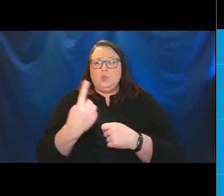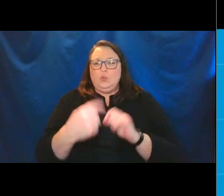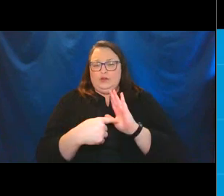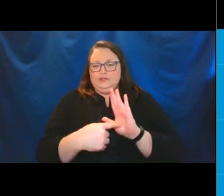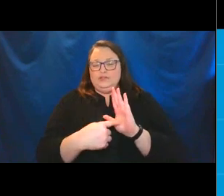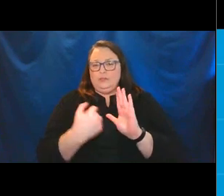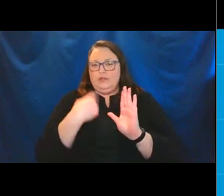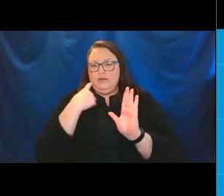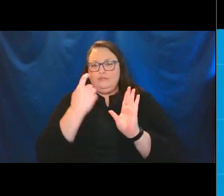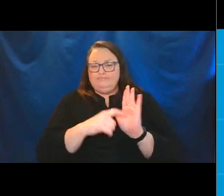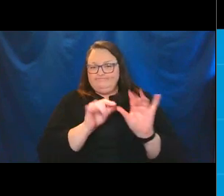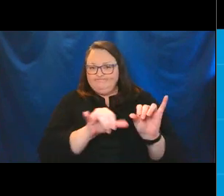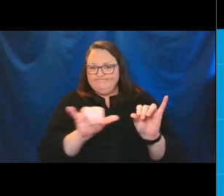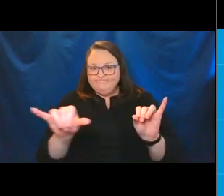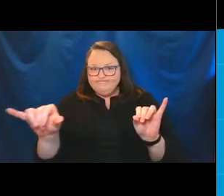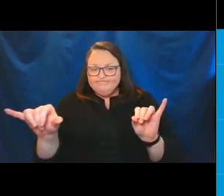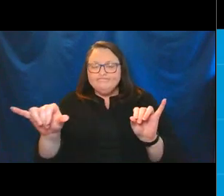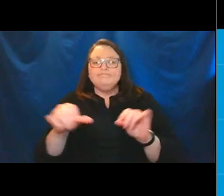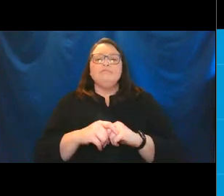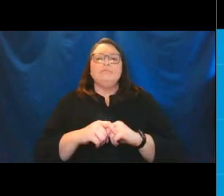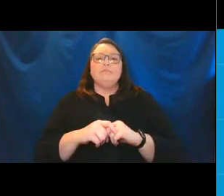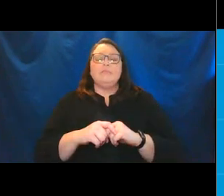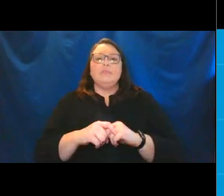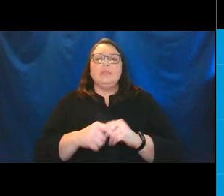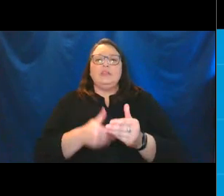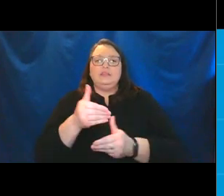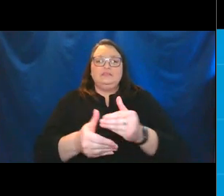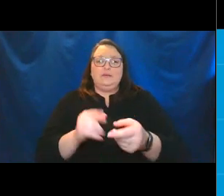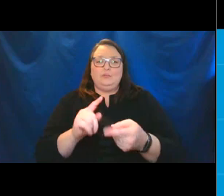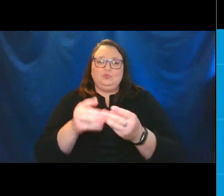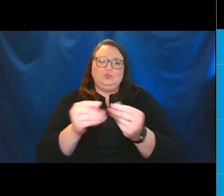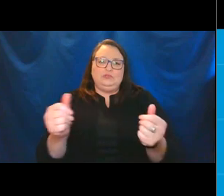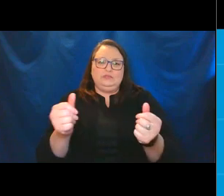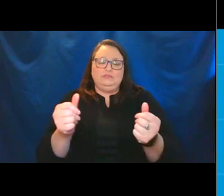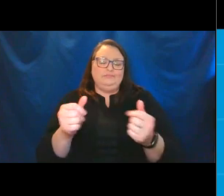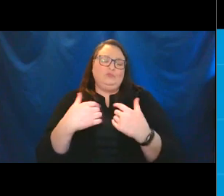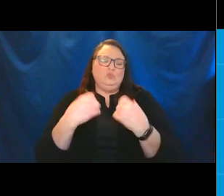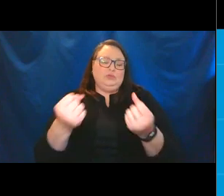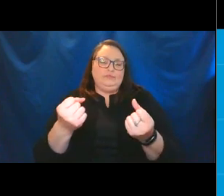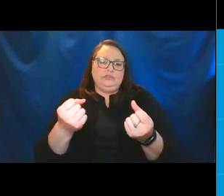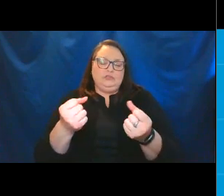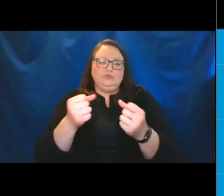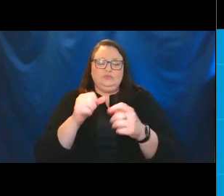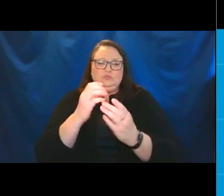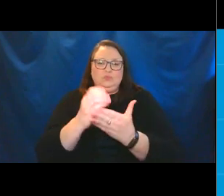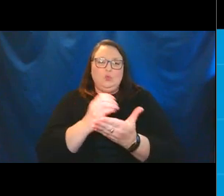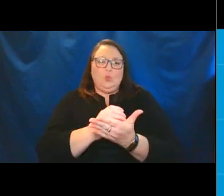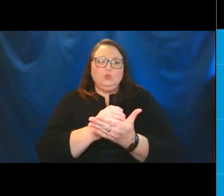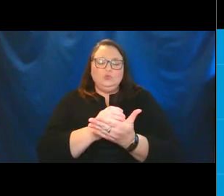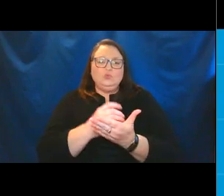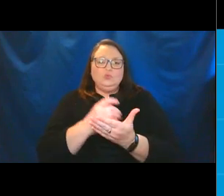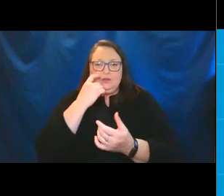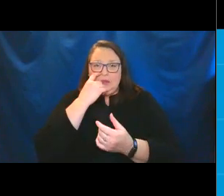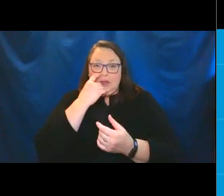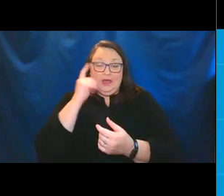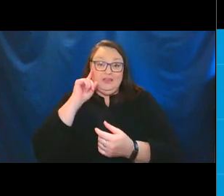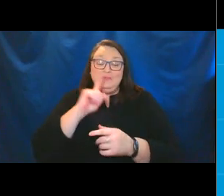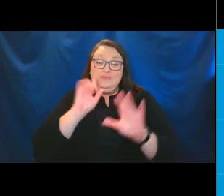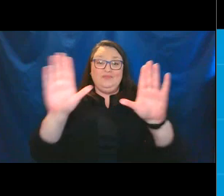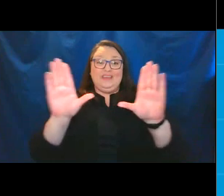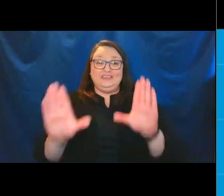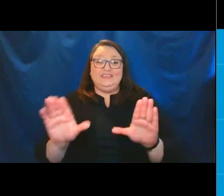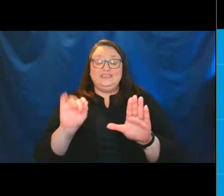I specifically honed in on was the Steps to Resilience coursework. And I was like, oh, it would be really fantastic if